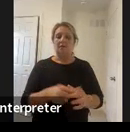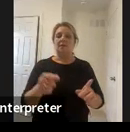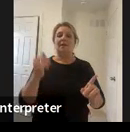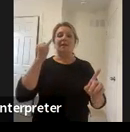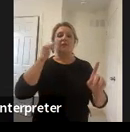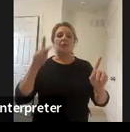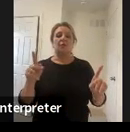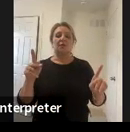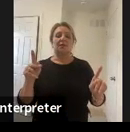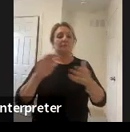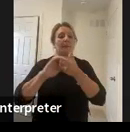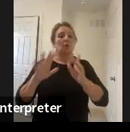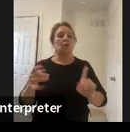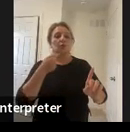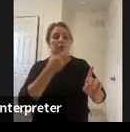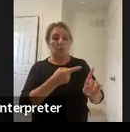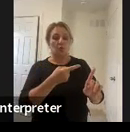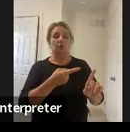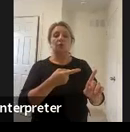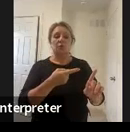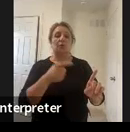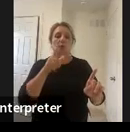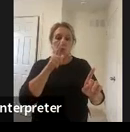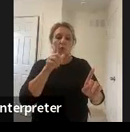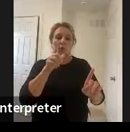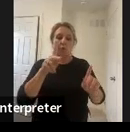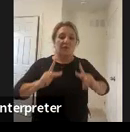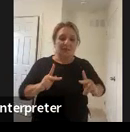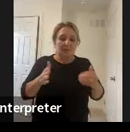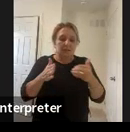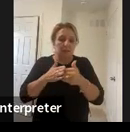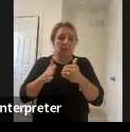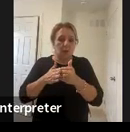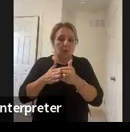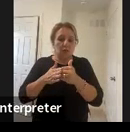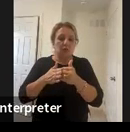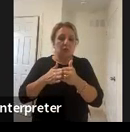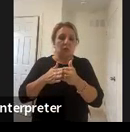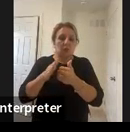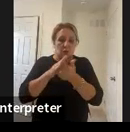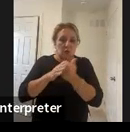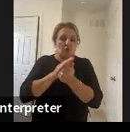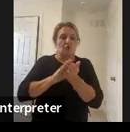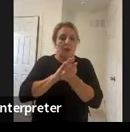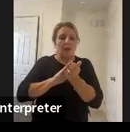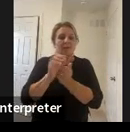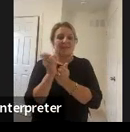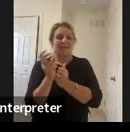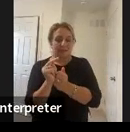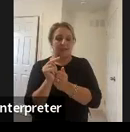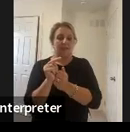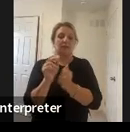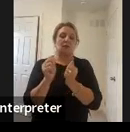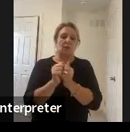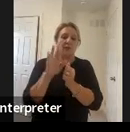an intimate partner, someone who you were physically close to, where you could have rubbed the skin or rash for a